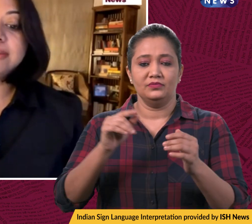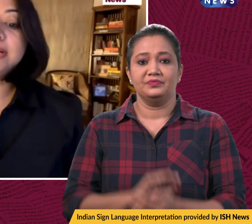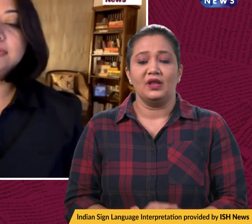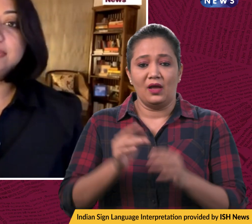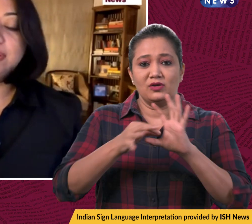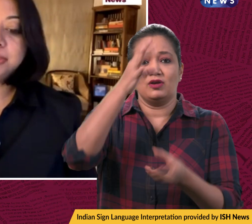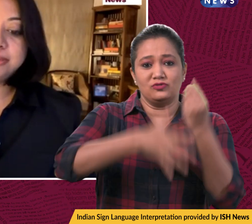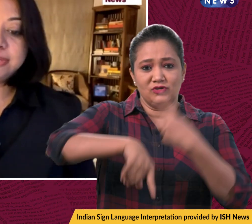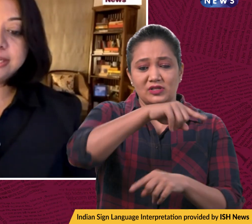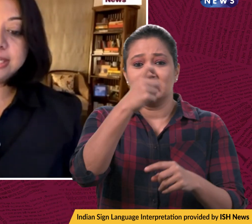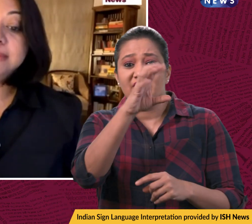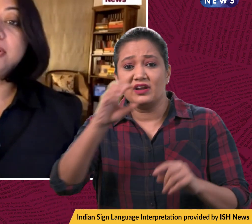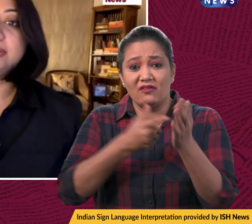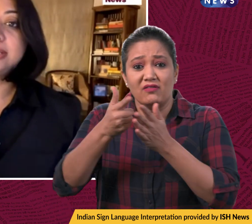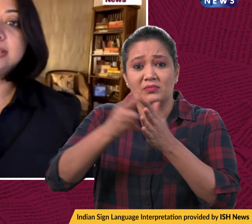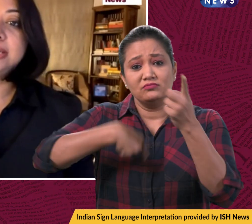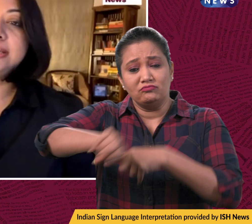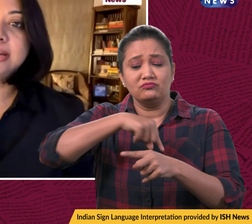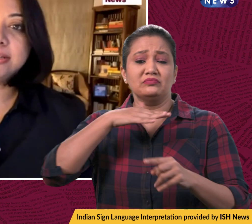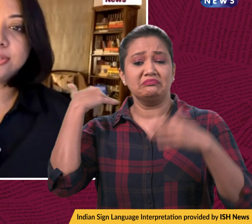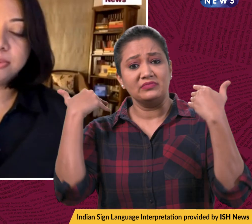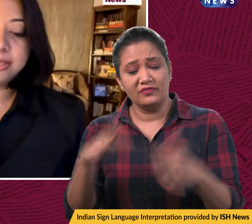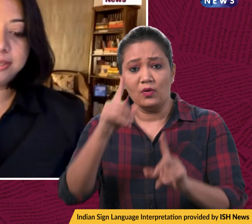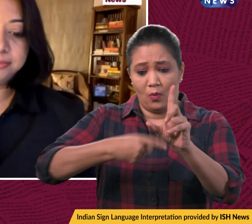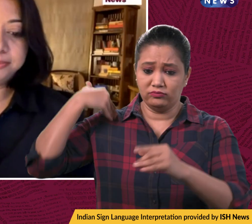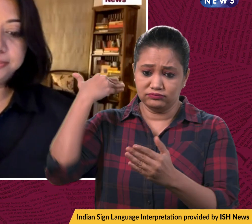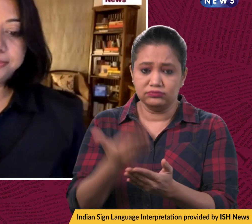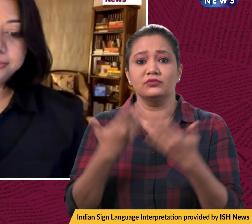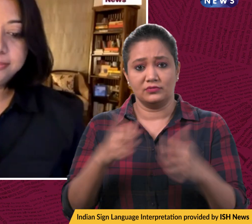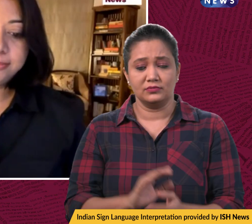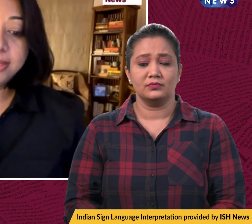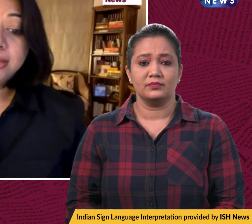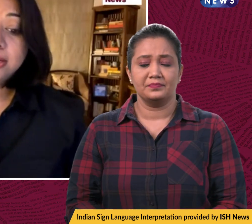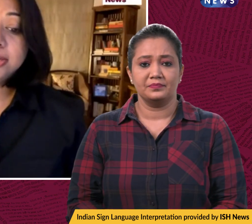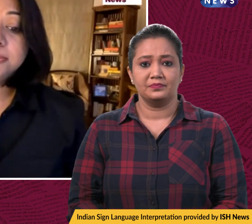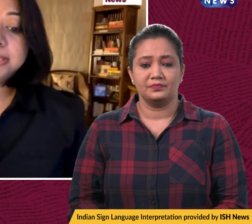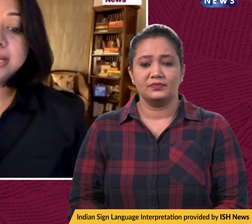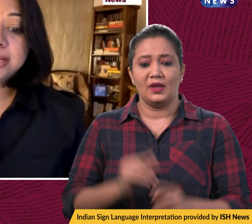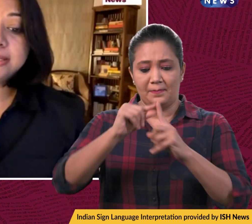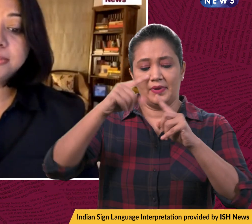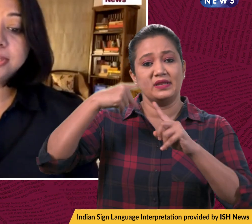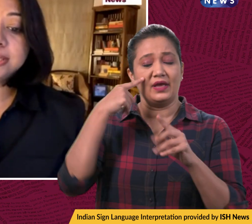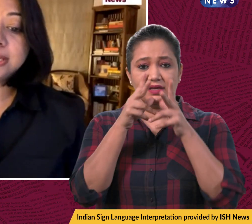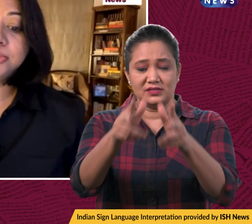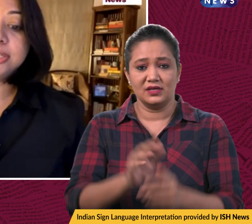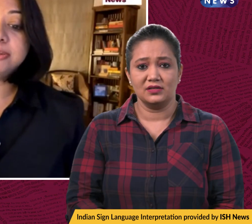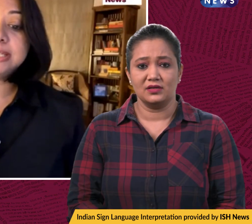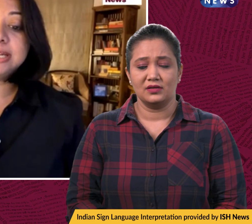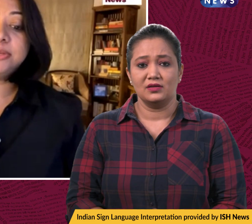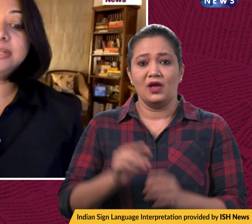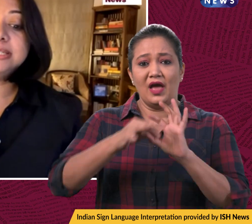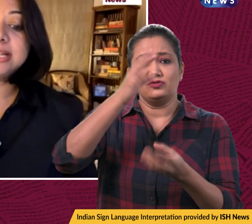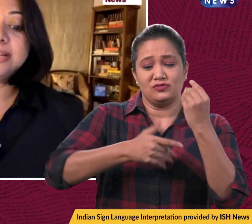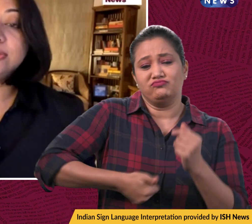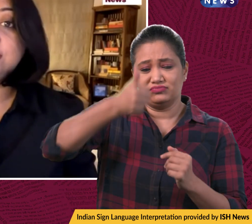Morcha, 700 farmers have died in protest in the last 1 year. According to PTI, the Samyukta Kisan Morcha said